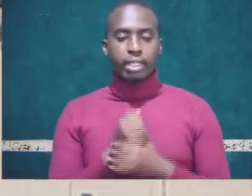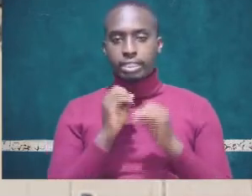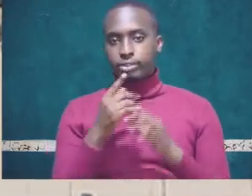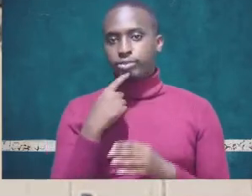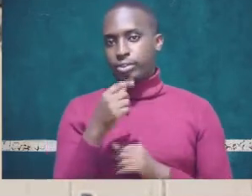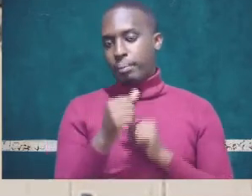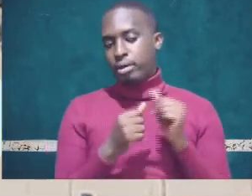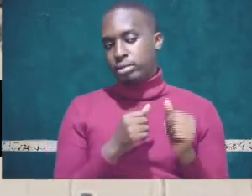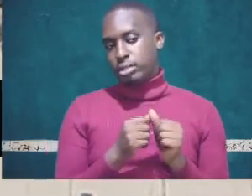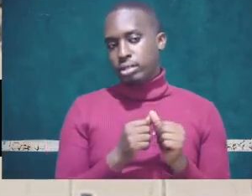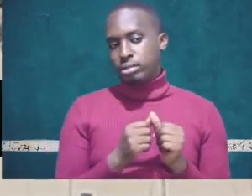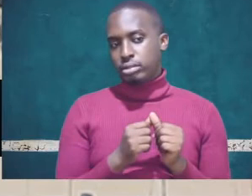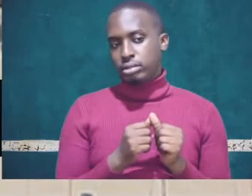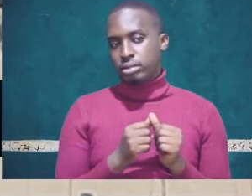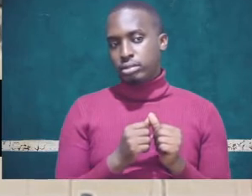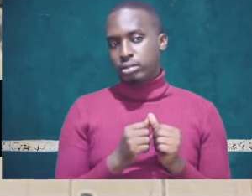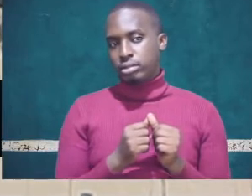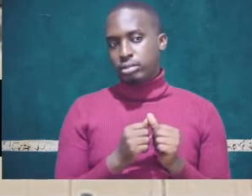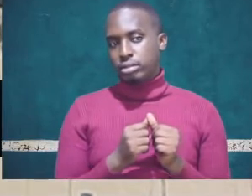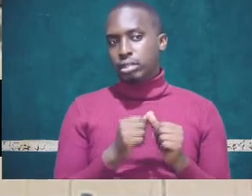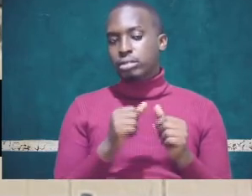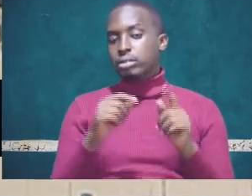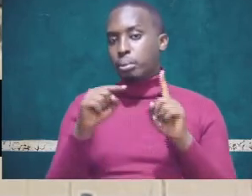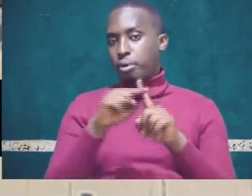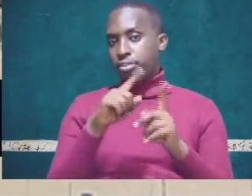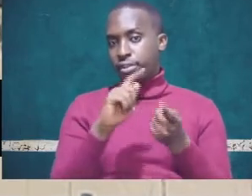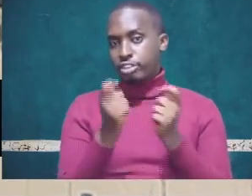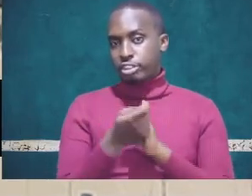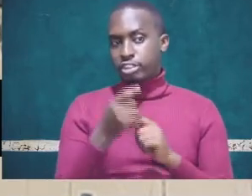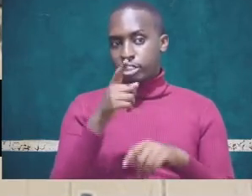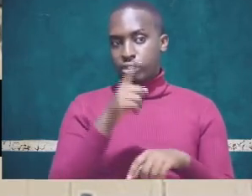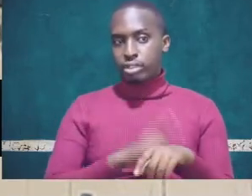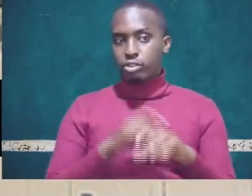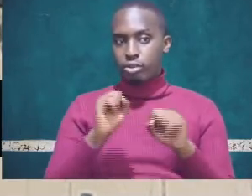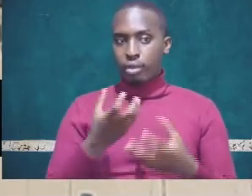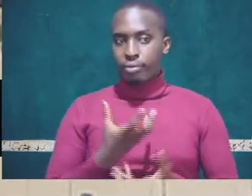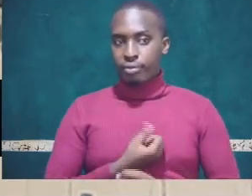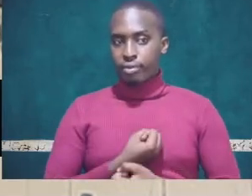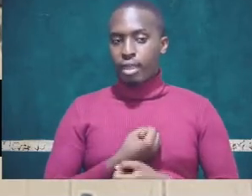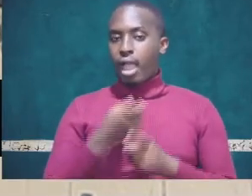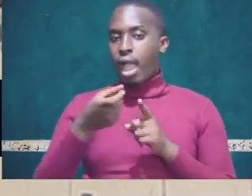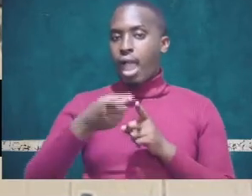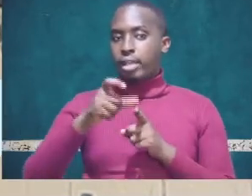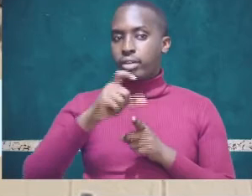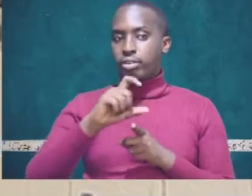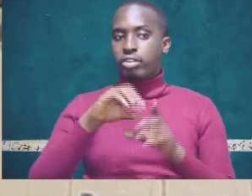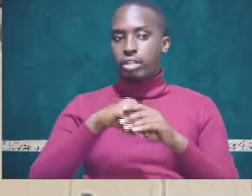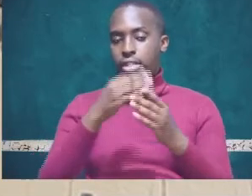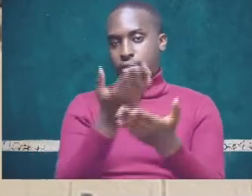talk about a positive change, so in this case we shall have an increase in